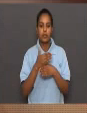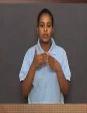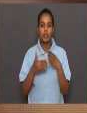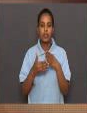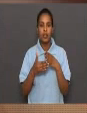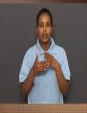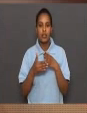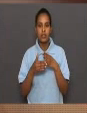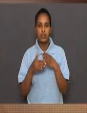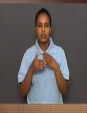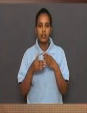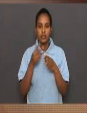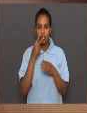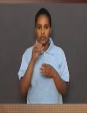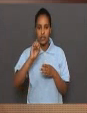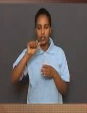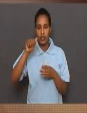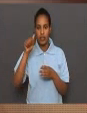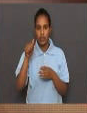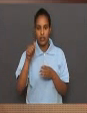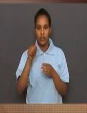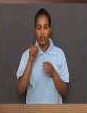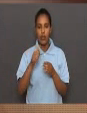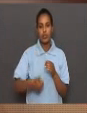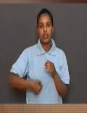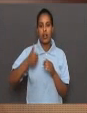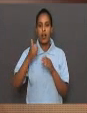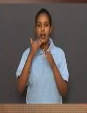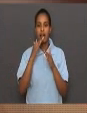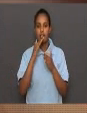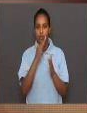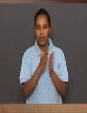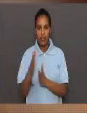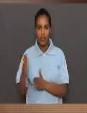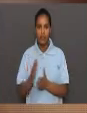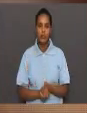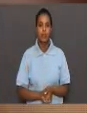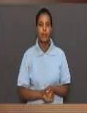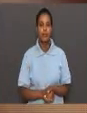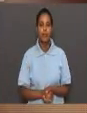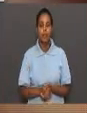suspended within the electron C in an orderly arrangement.